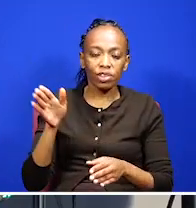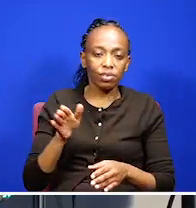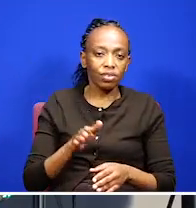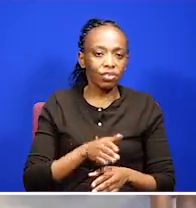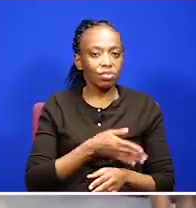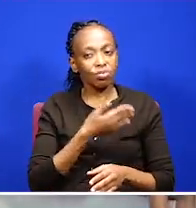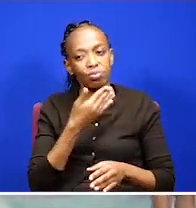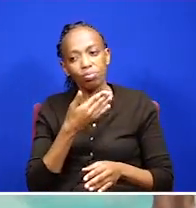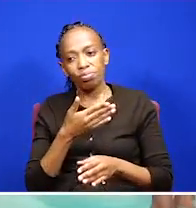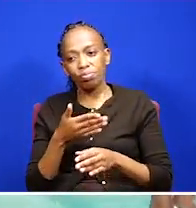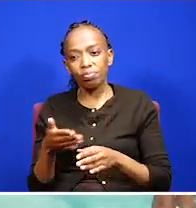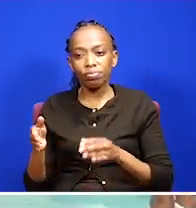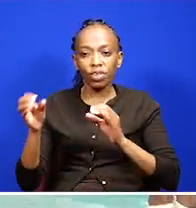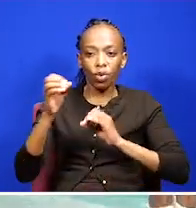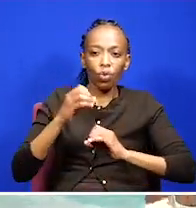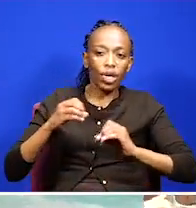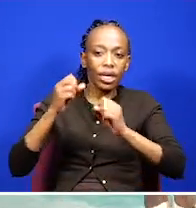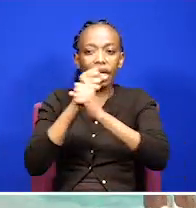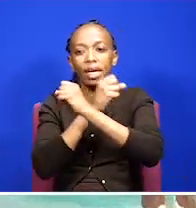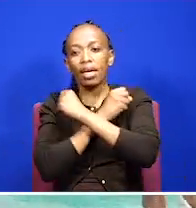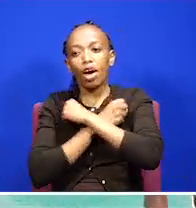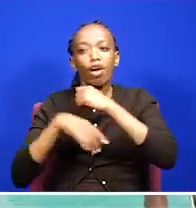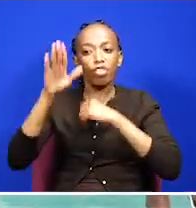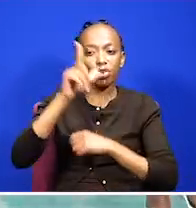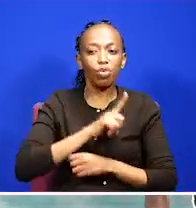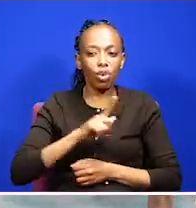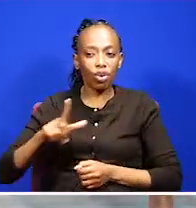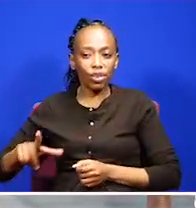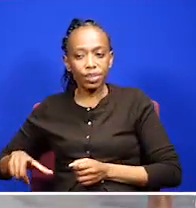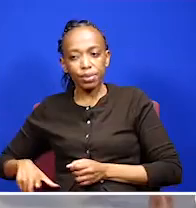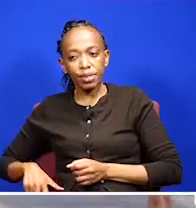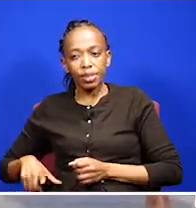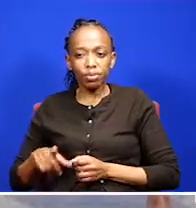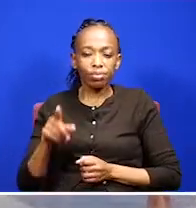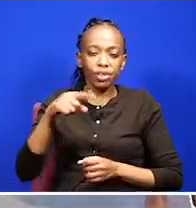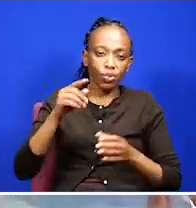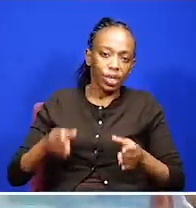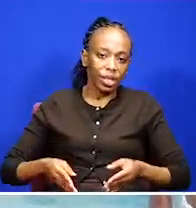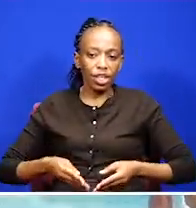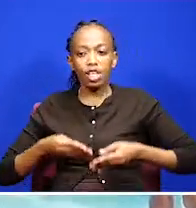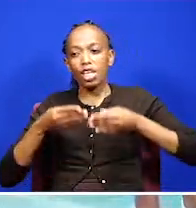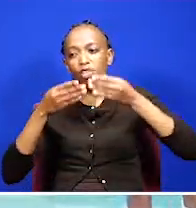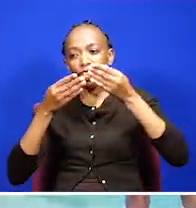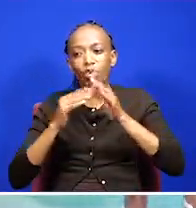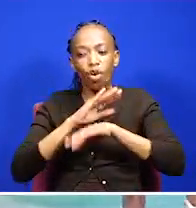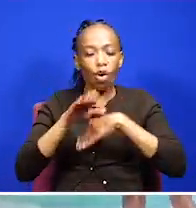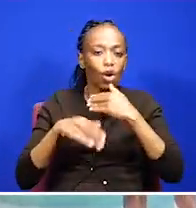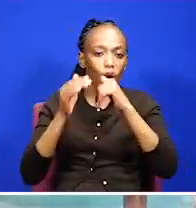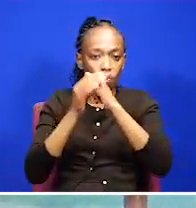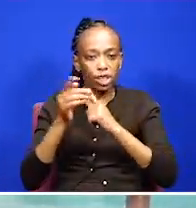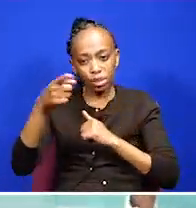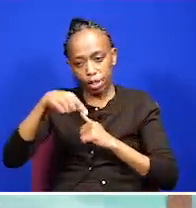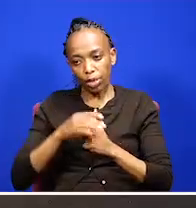We give you glory. Oh, we love you, Lord. Yes. We give you all the worship. Yeah.